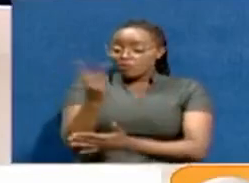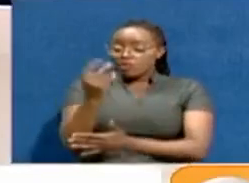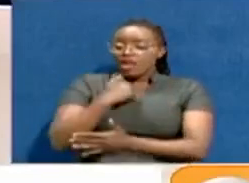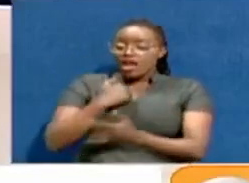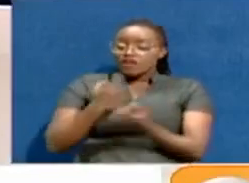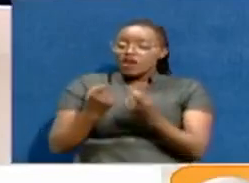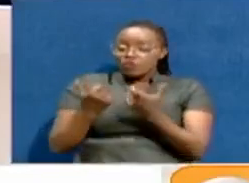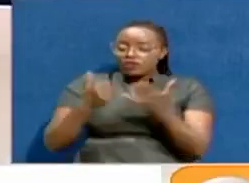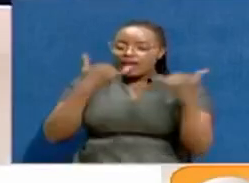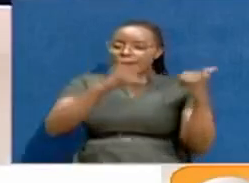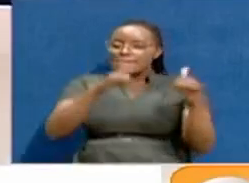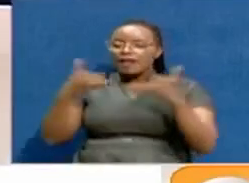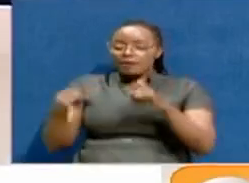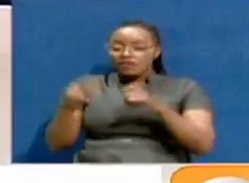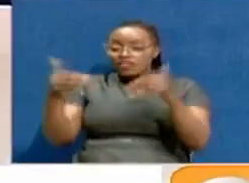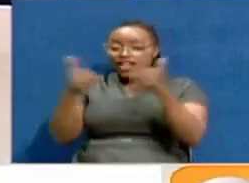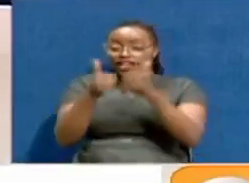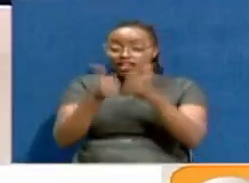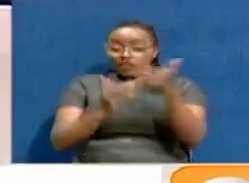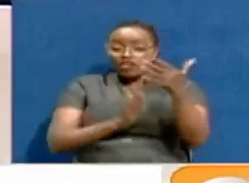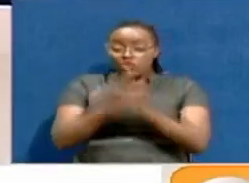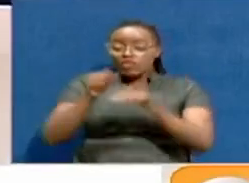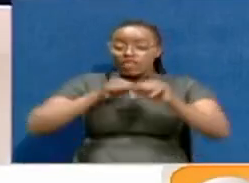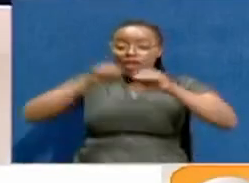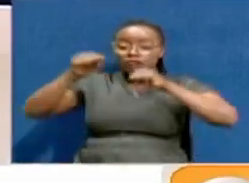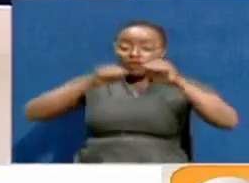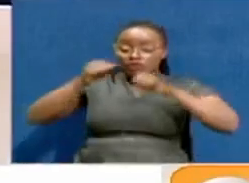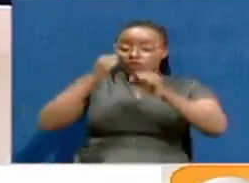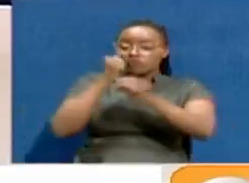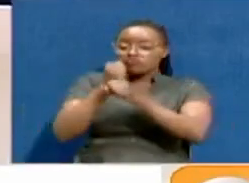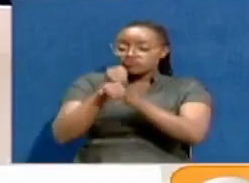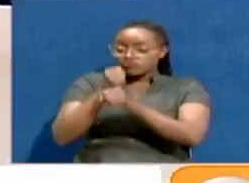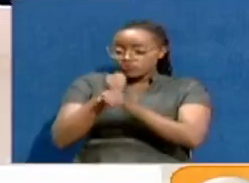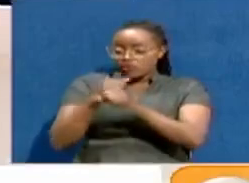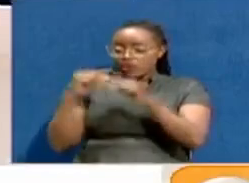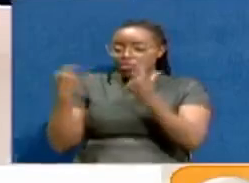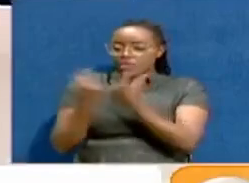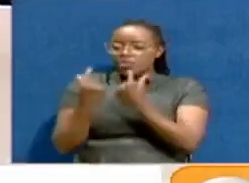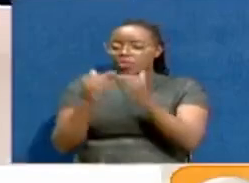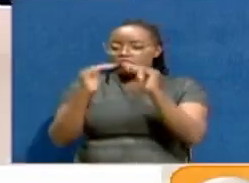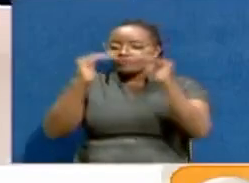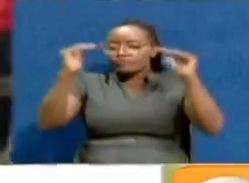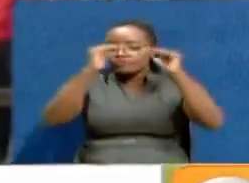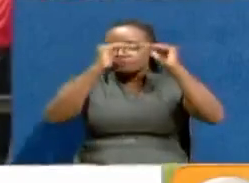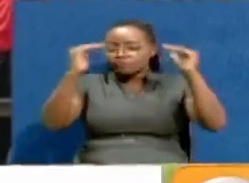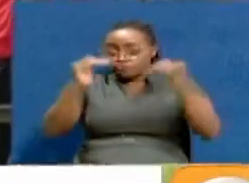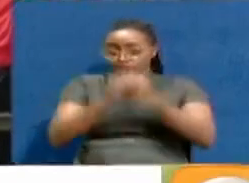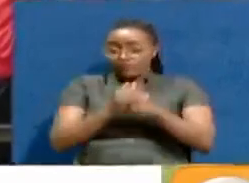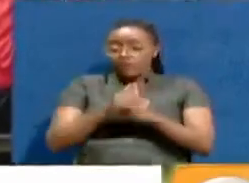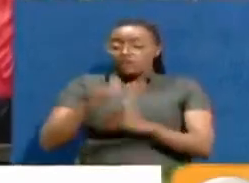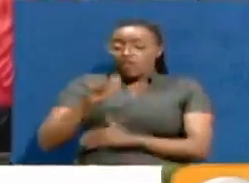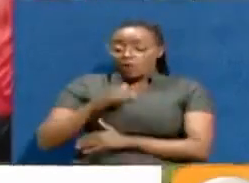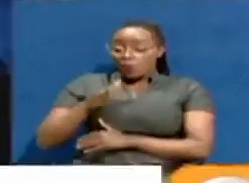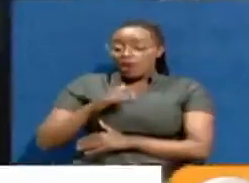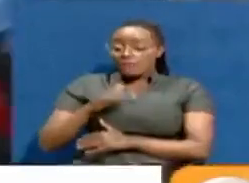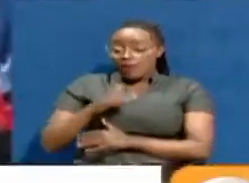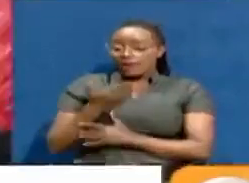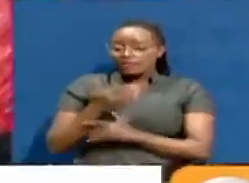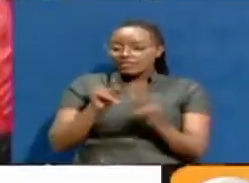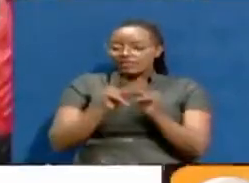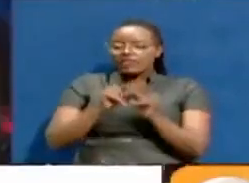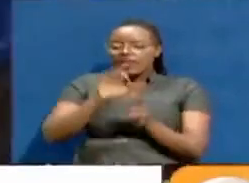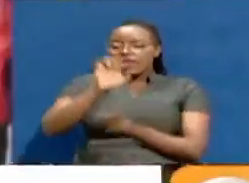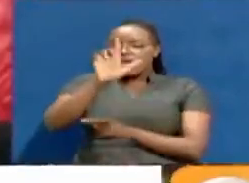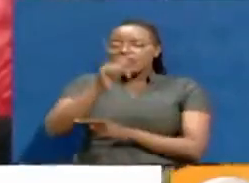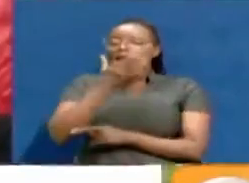a quarter place to the games through their Boxing Task Force rankings. Elizabeth in the women welterweight and